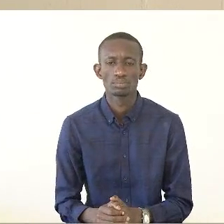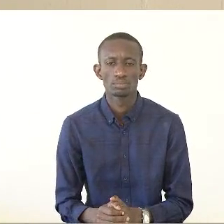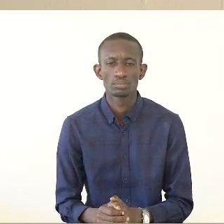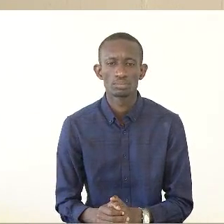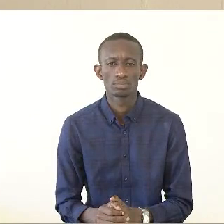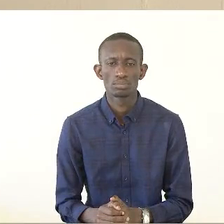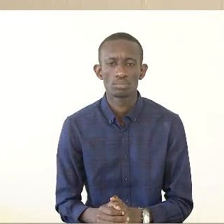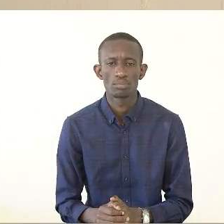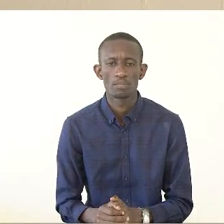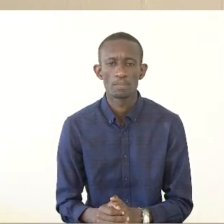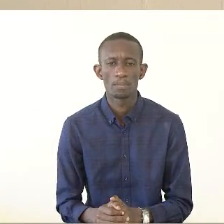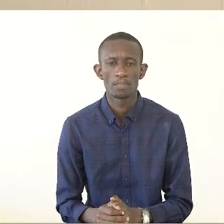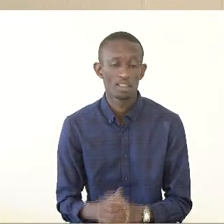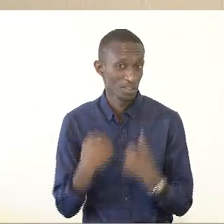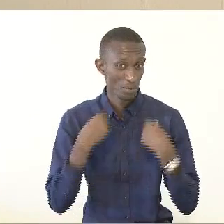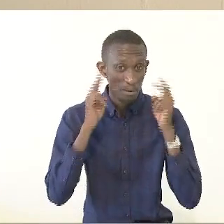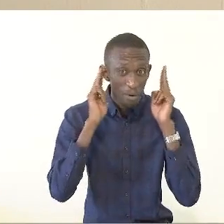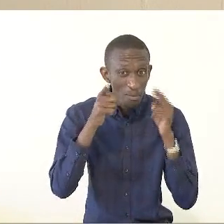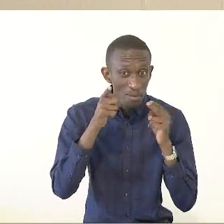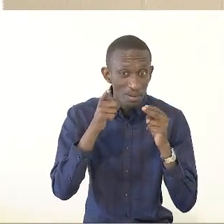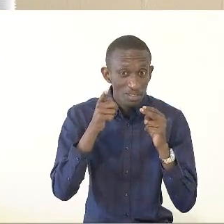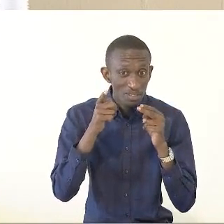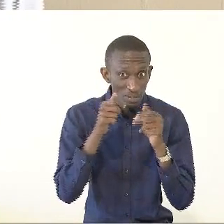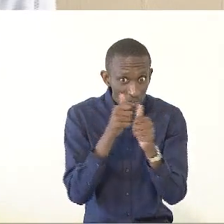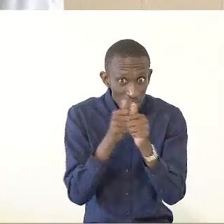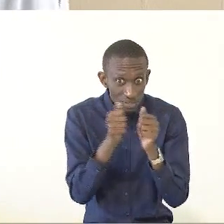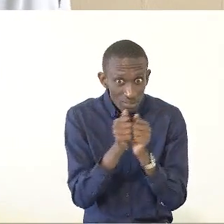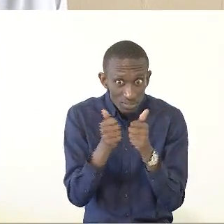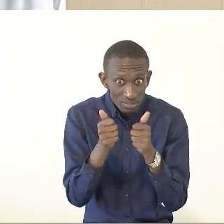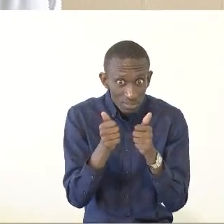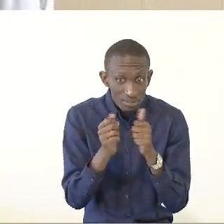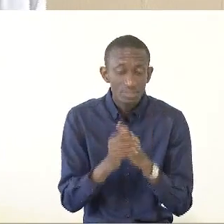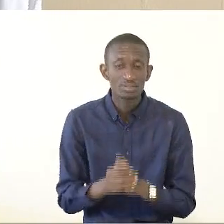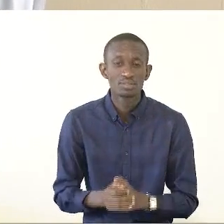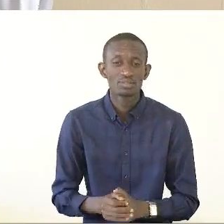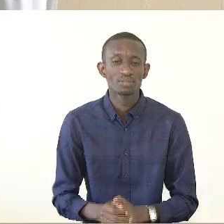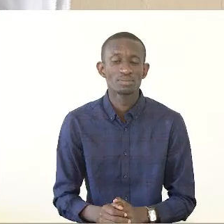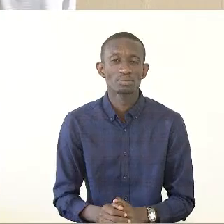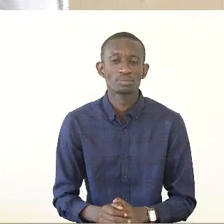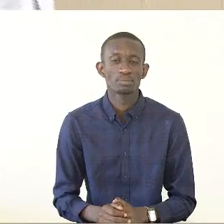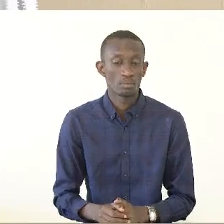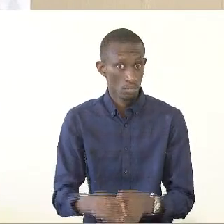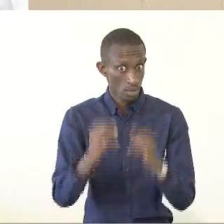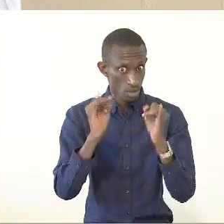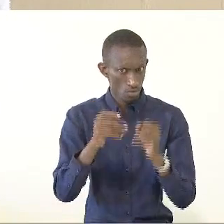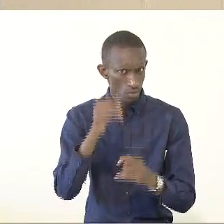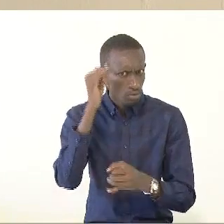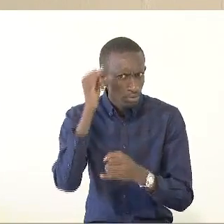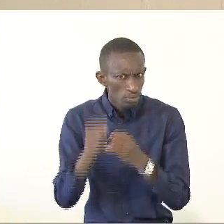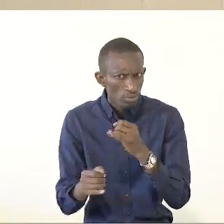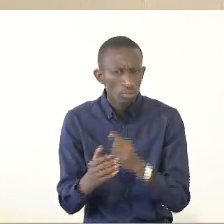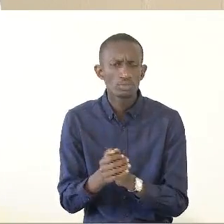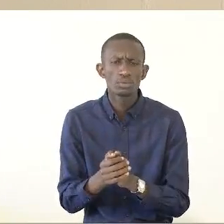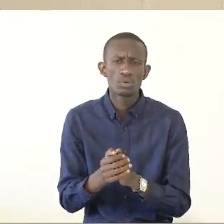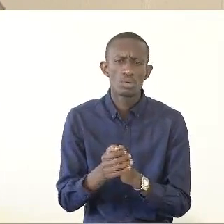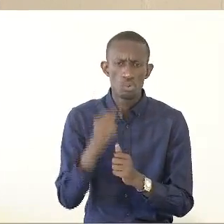I think we are going together, or you are seeing how to do so. And then when you finish, you go to y,